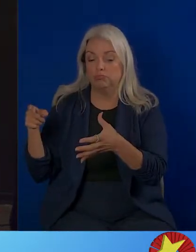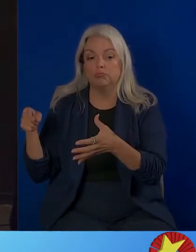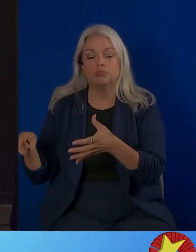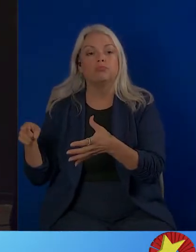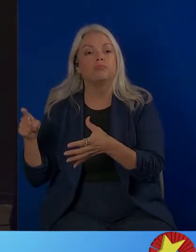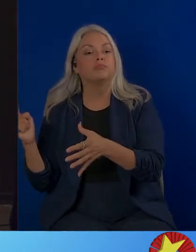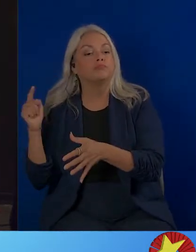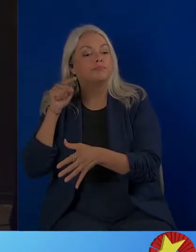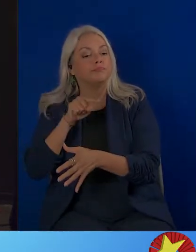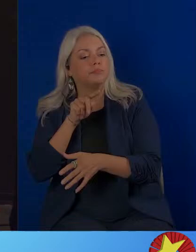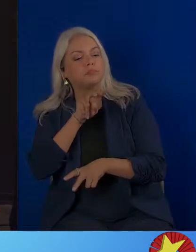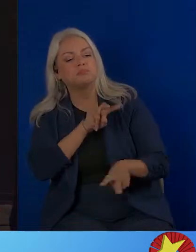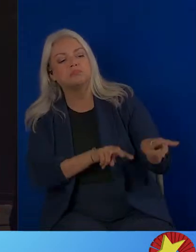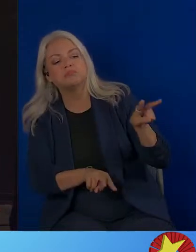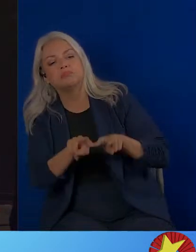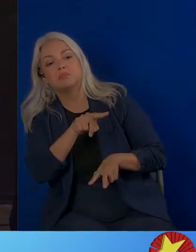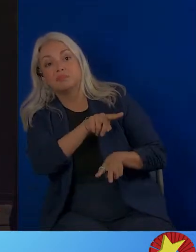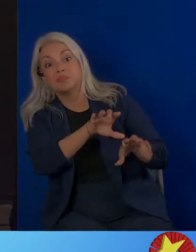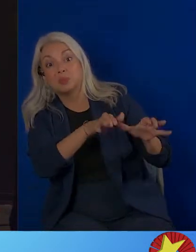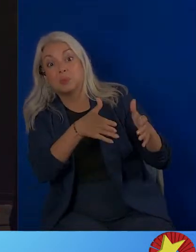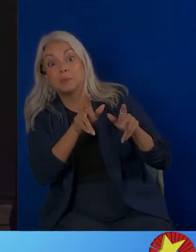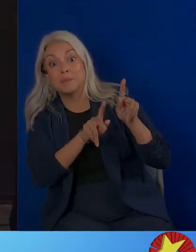observes another group of people,